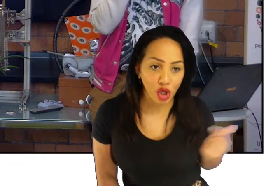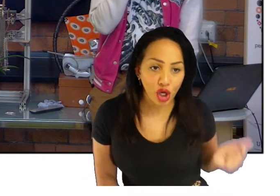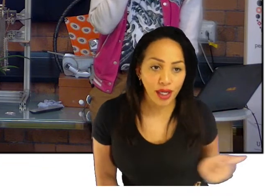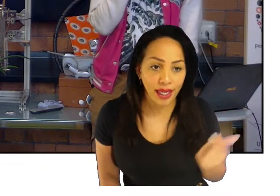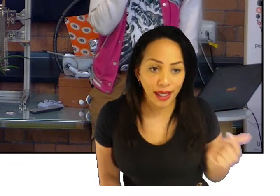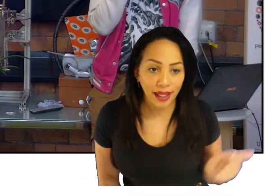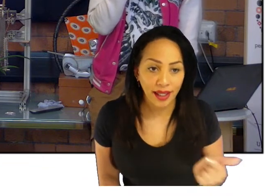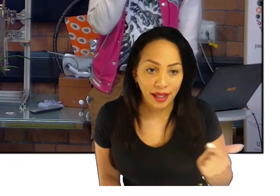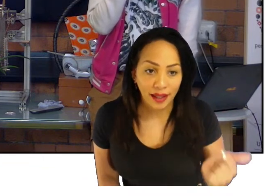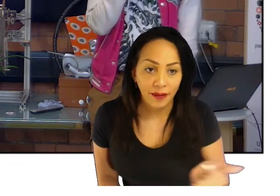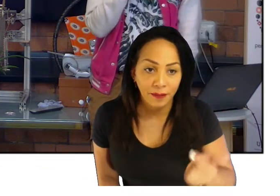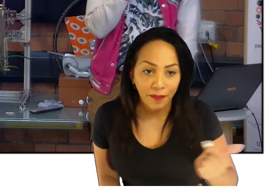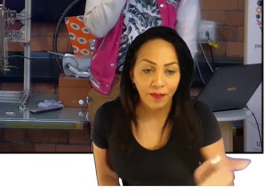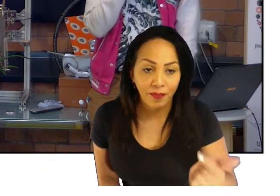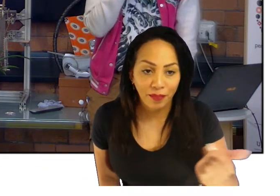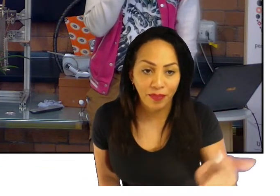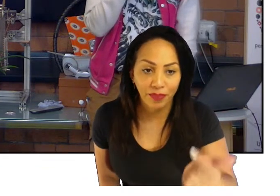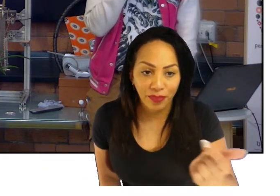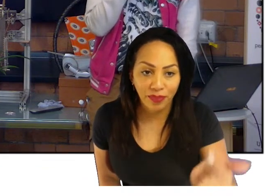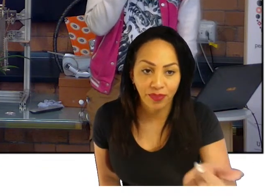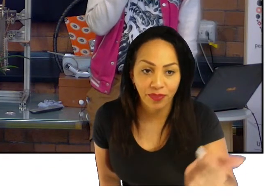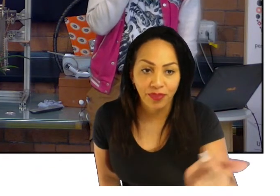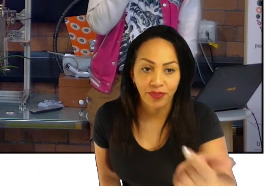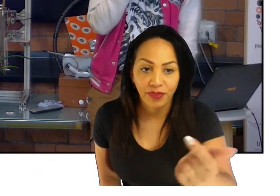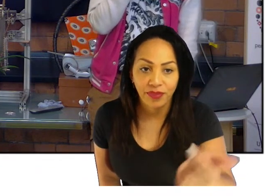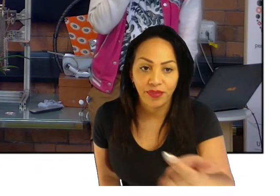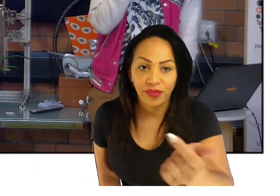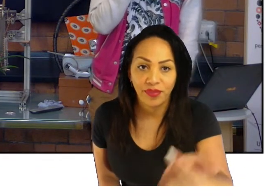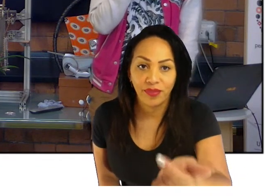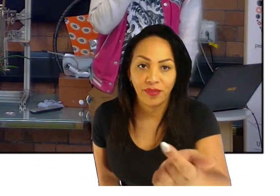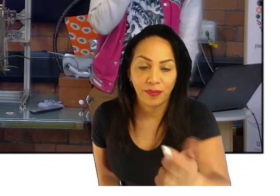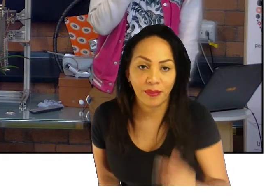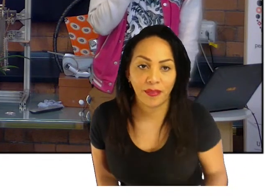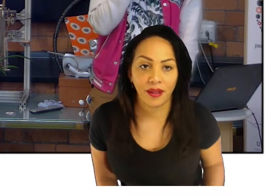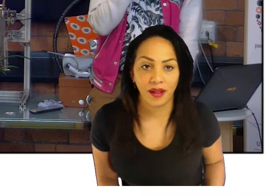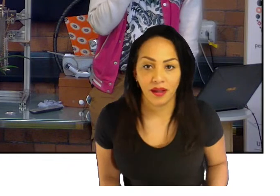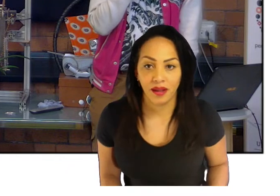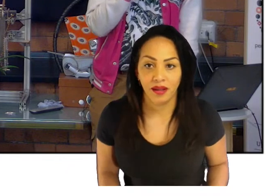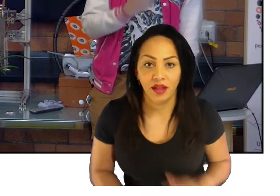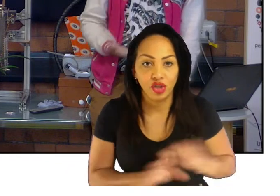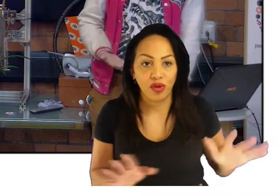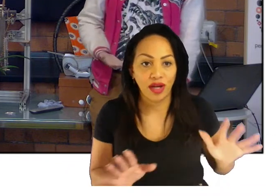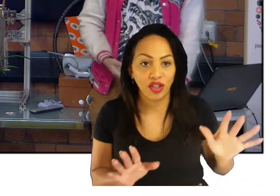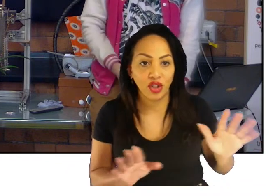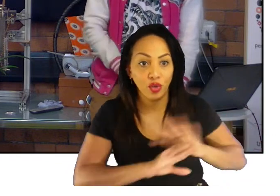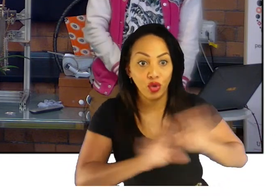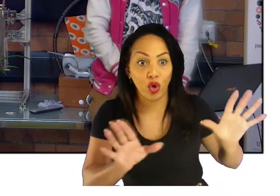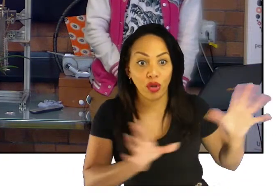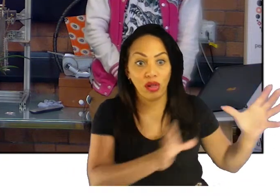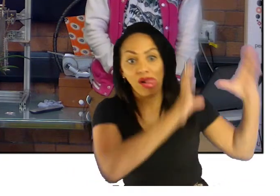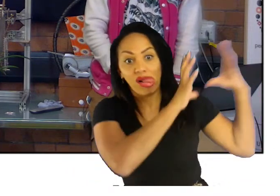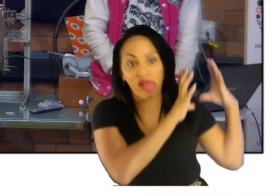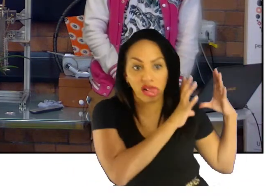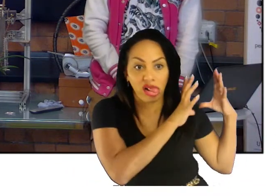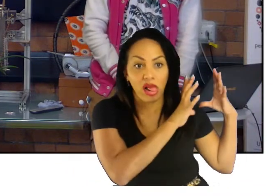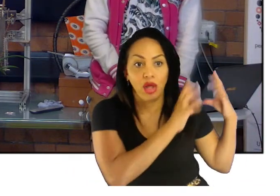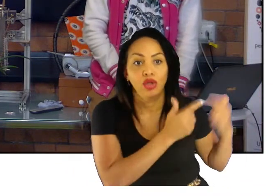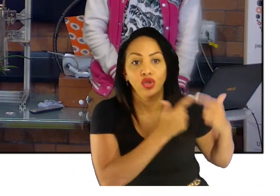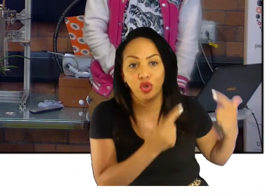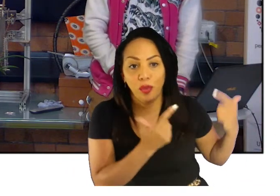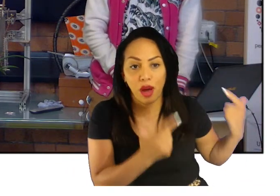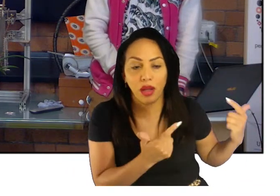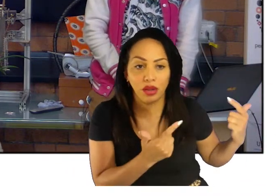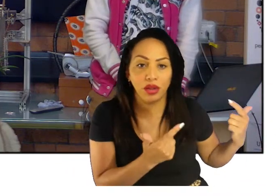neoliberal bureaucratic understanding of well-being through to sort of a mixed situation like we have in the arts now, through to a more